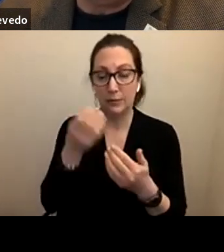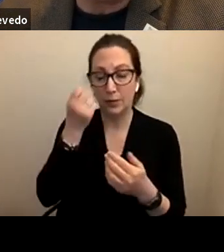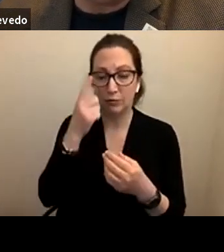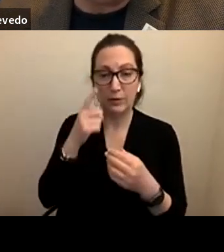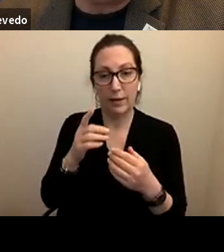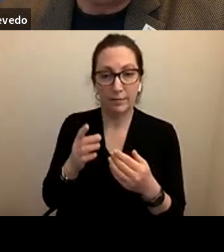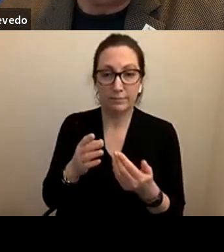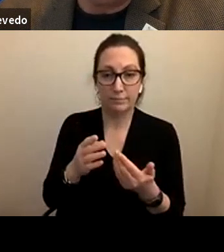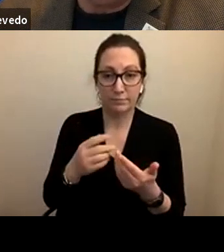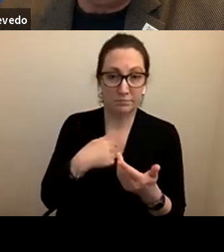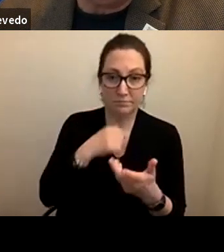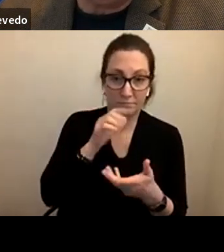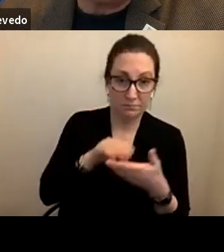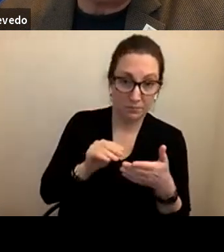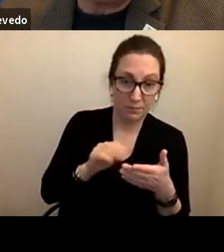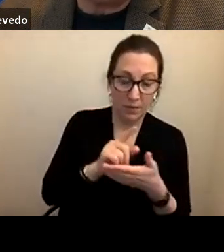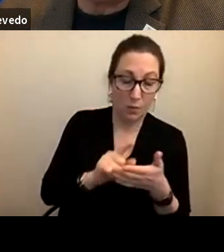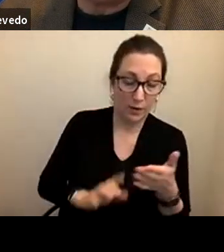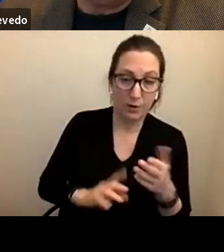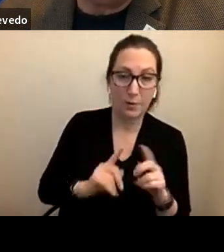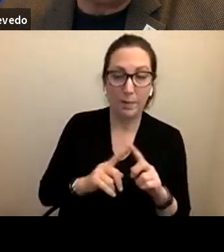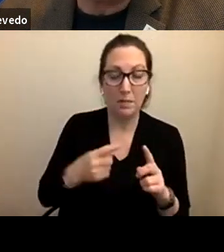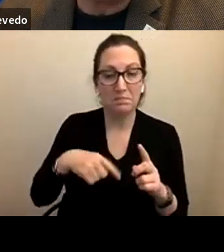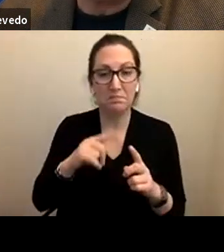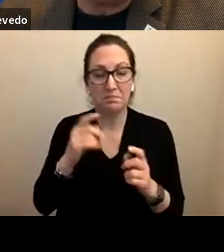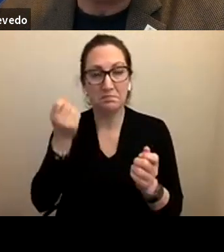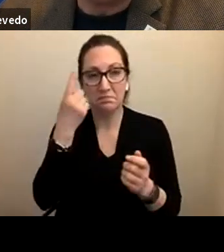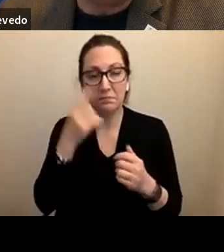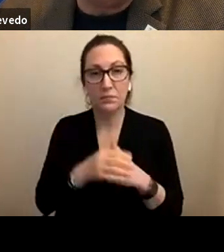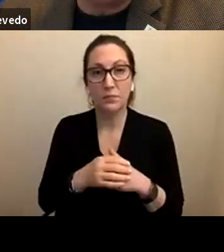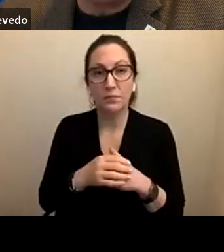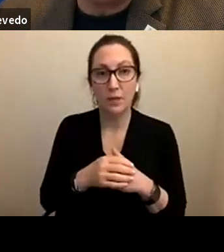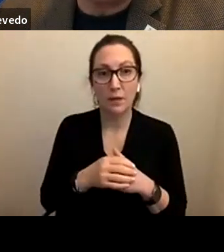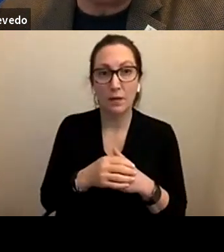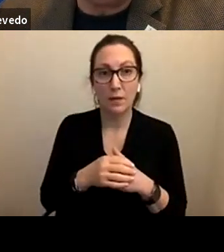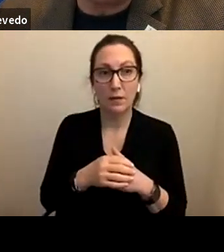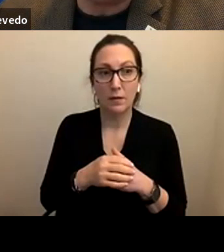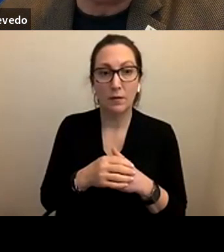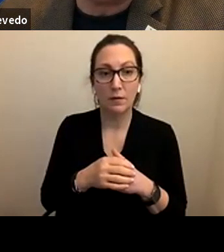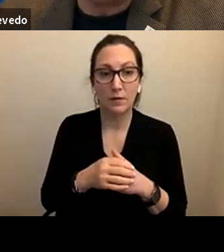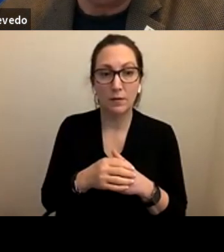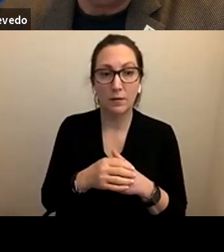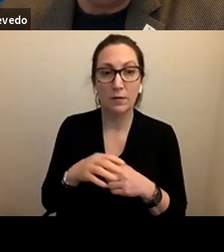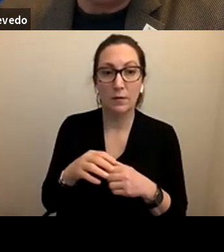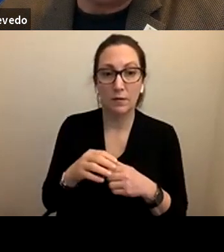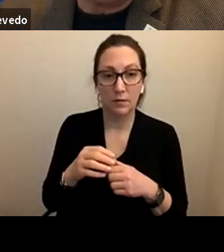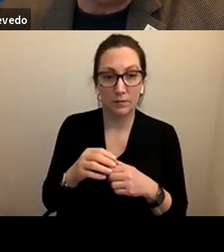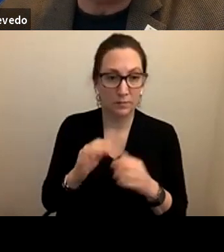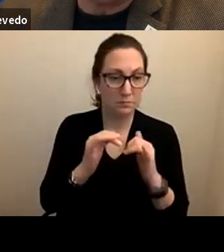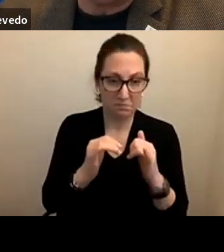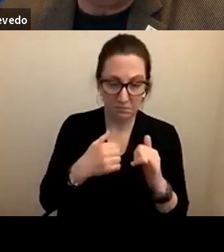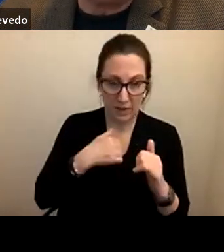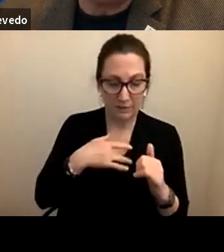reason, I share Ms. Garrett's, both her pride in what we did this summer,